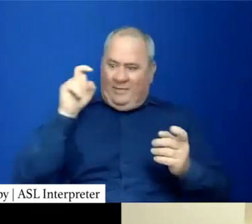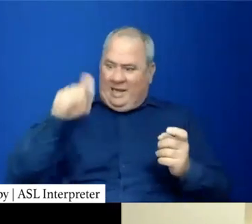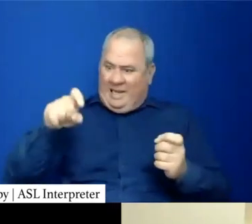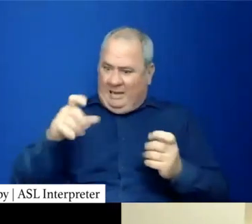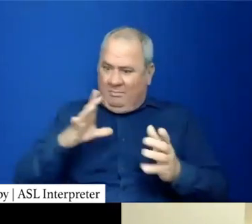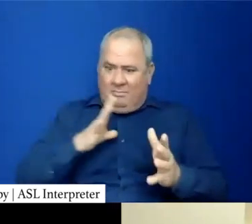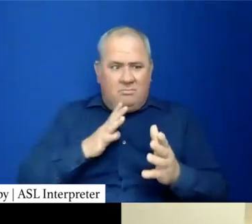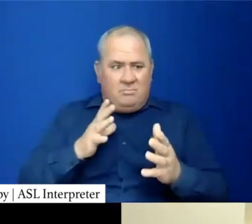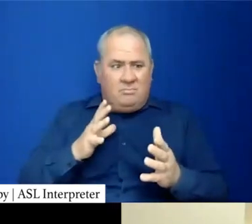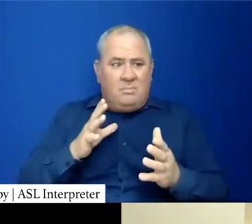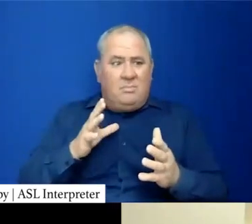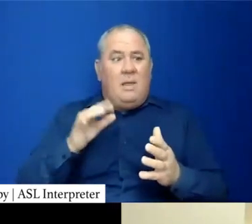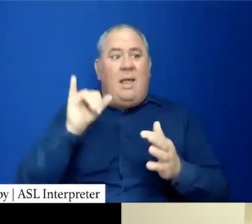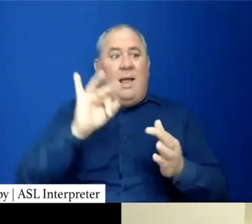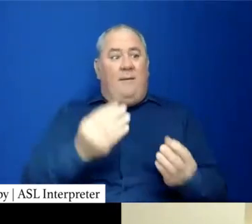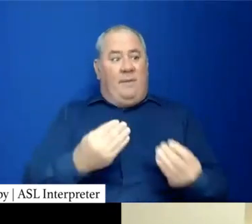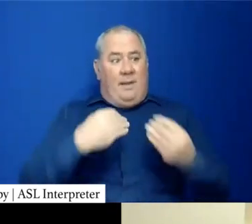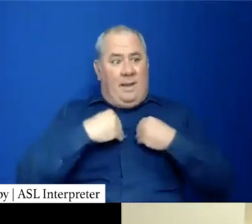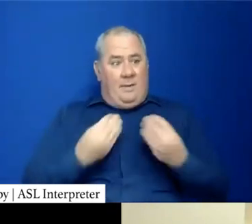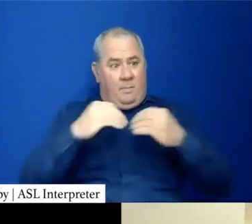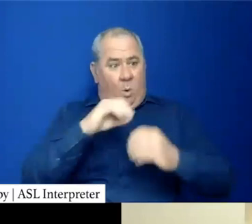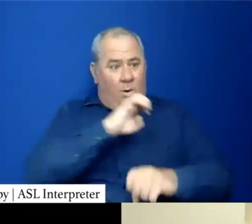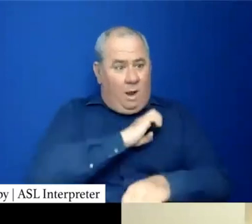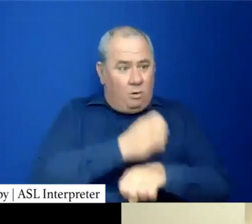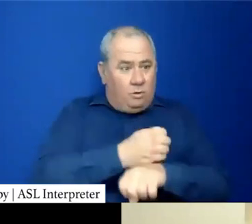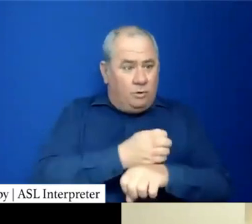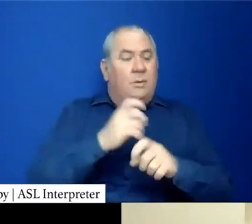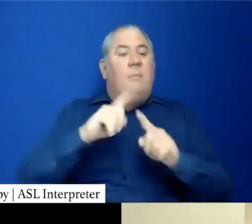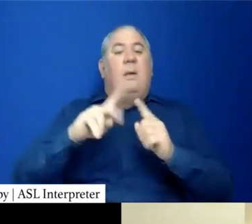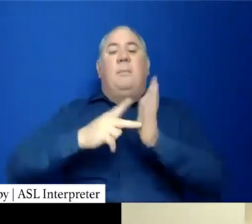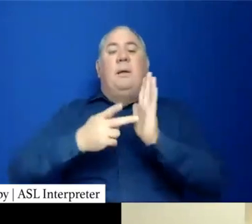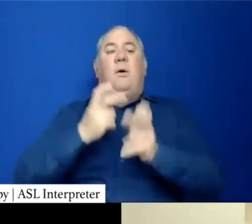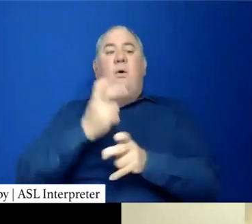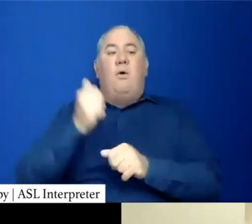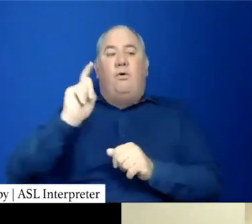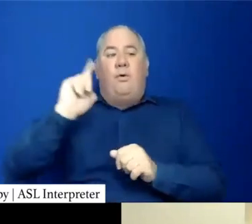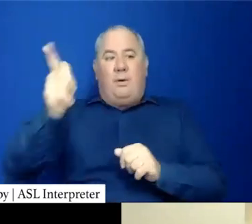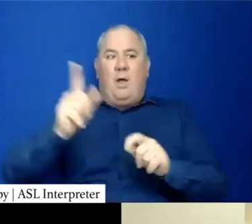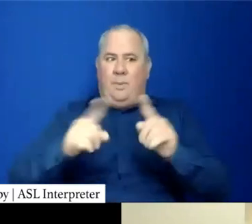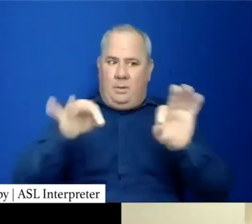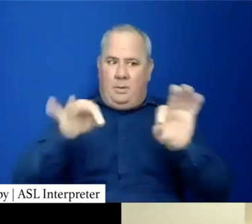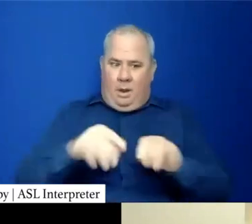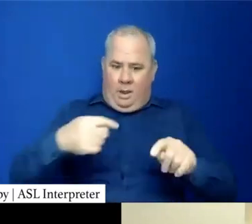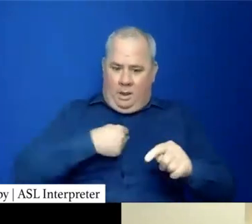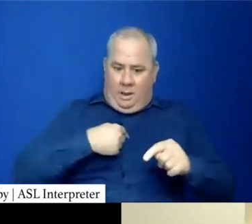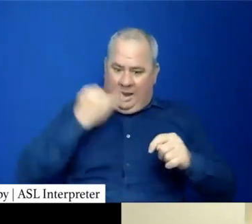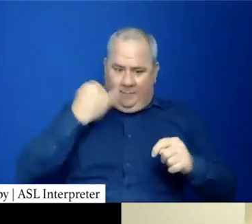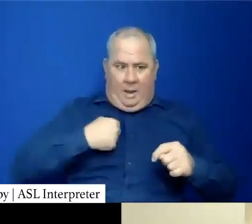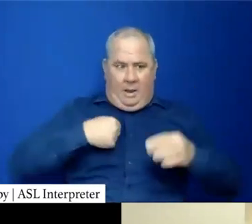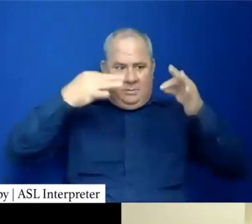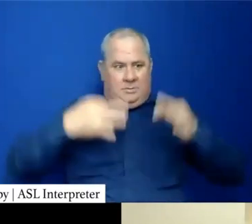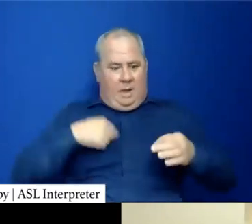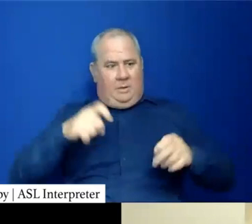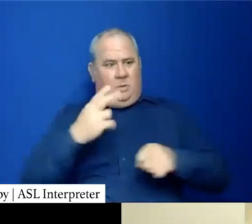especially if they give you more energy to do the harder things. Like, the thing that decided me that I needed to start using a wheelchair more regularly is I went